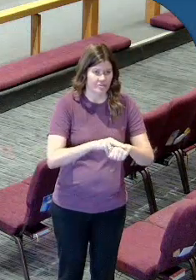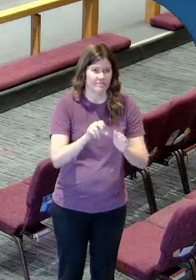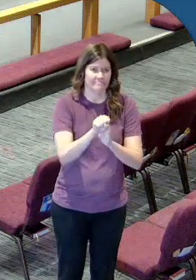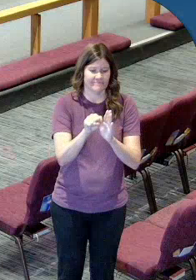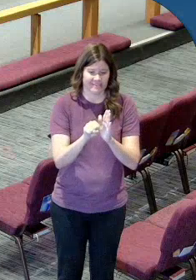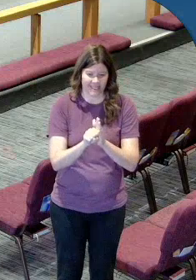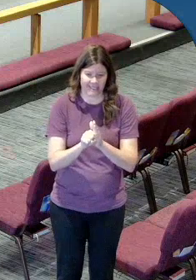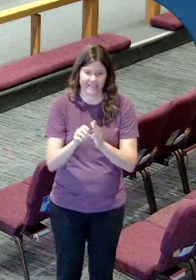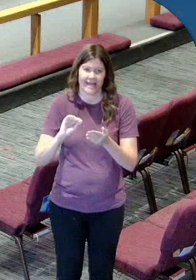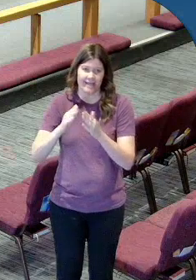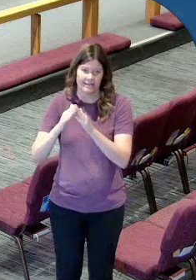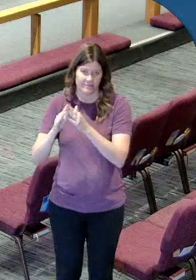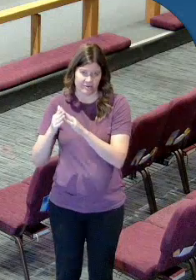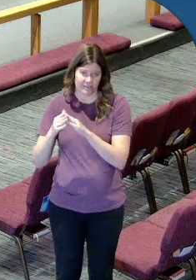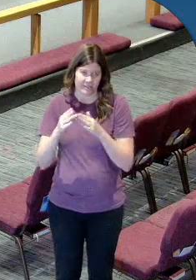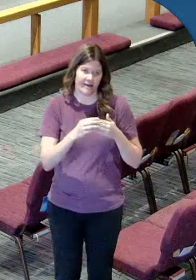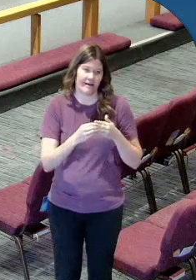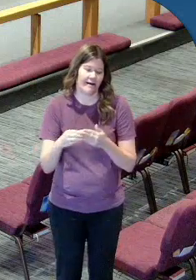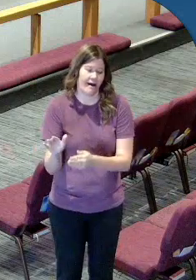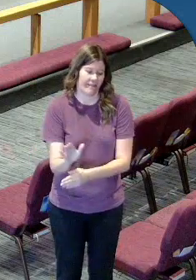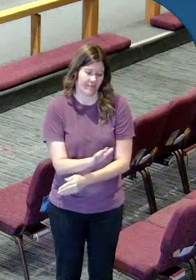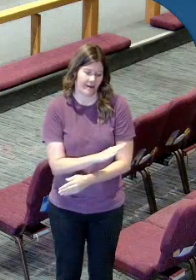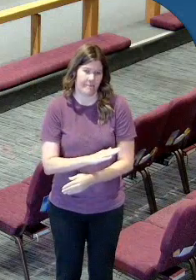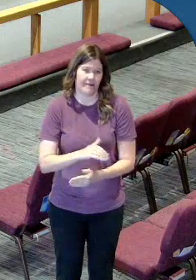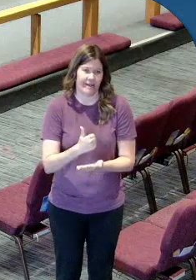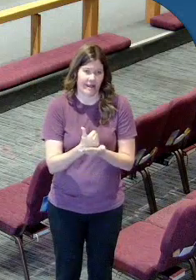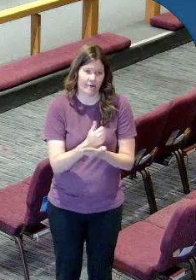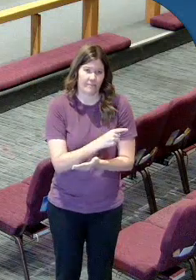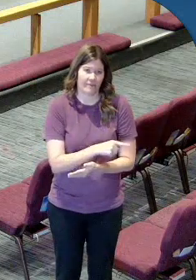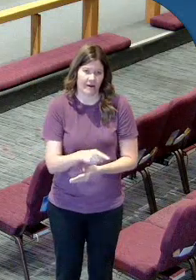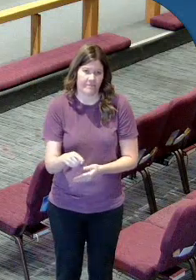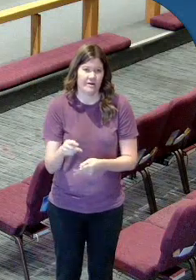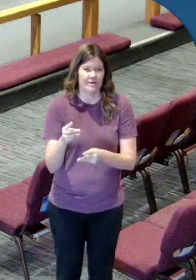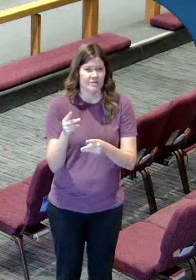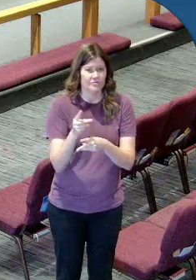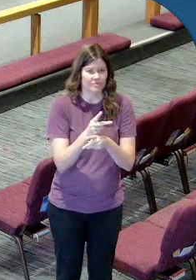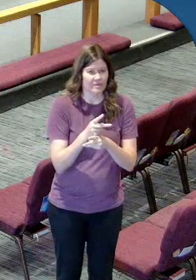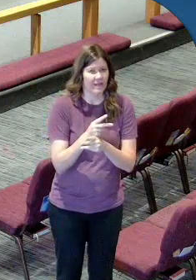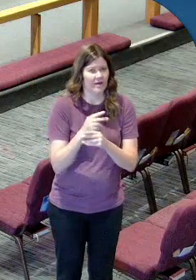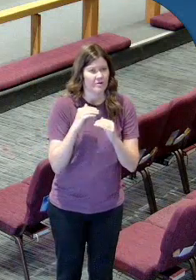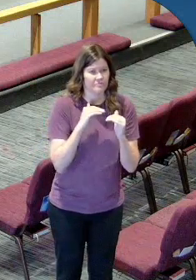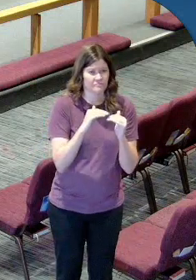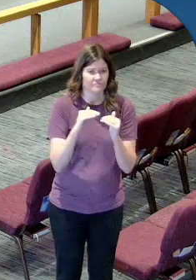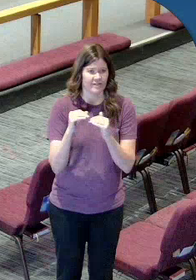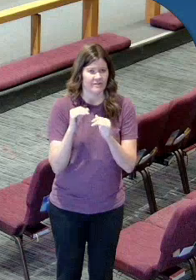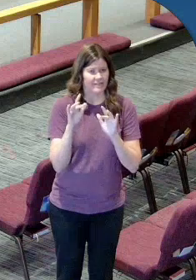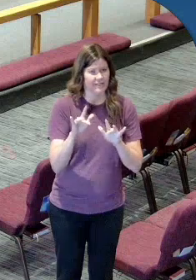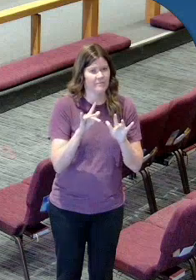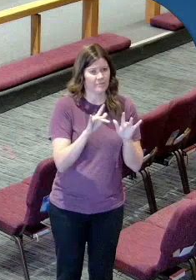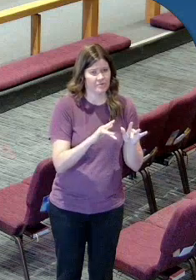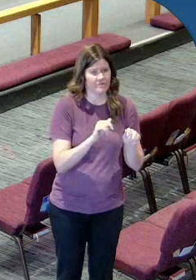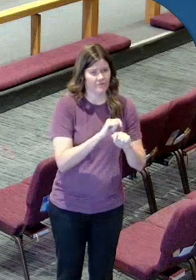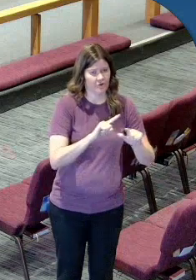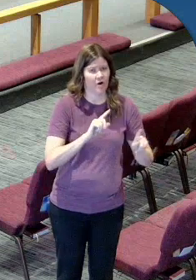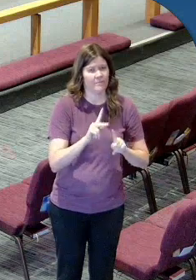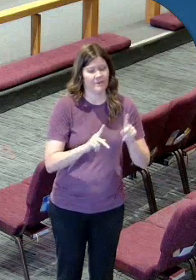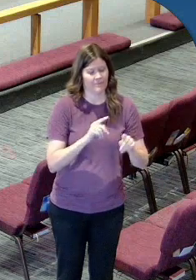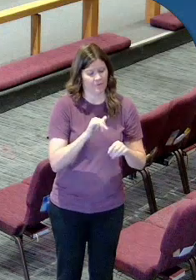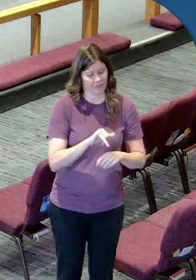community, guide them and help them to care justly and mercifully for all people they